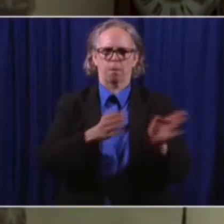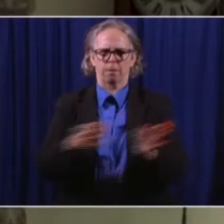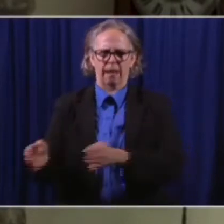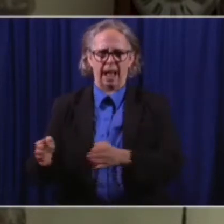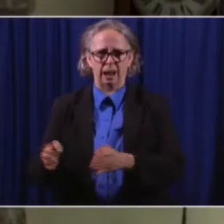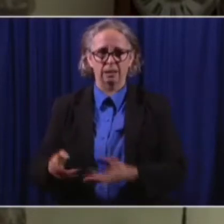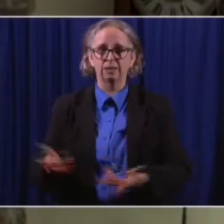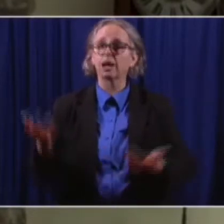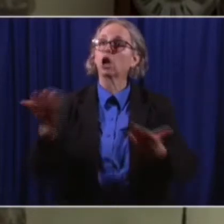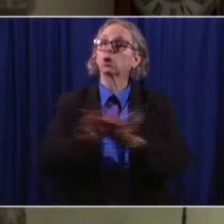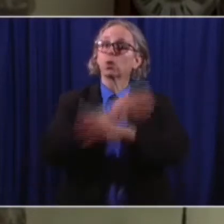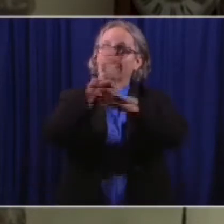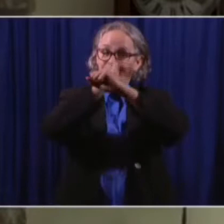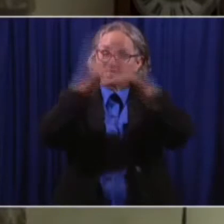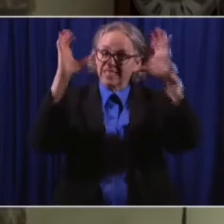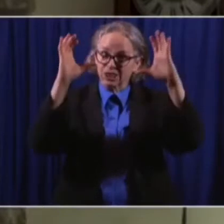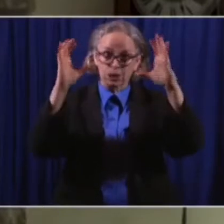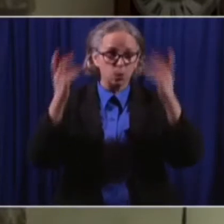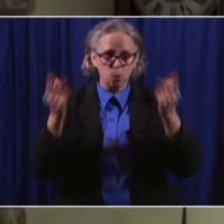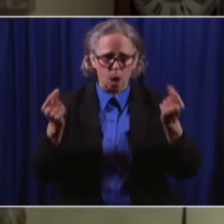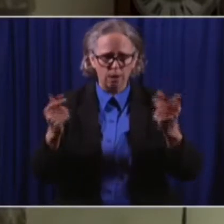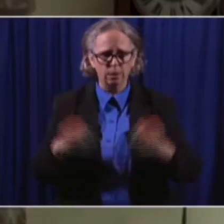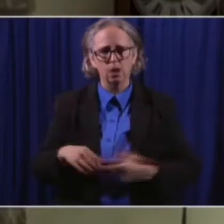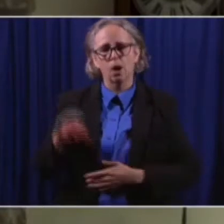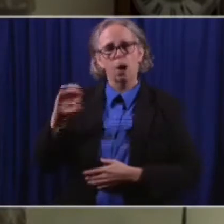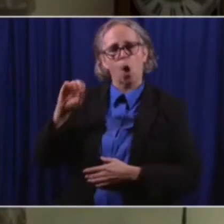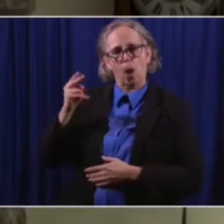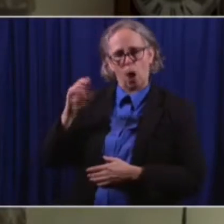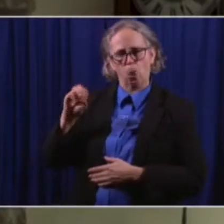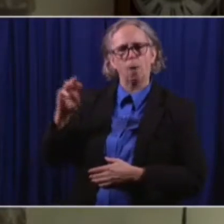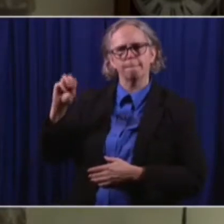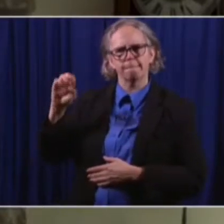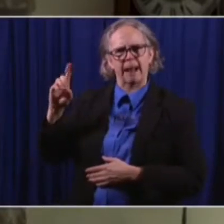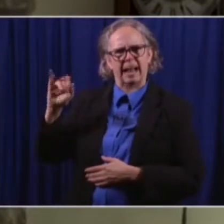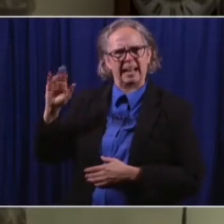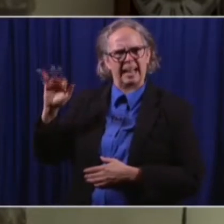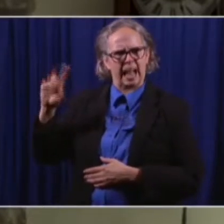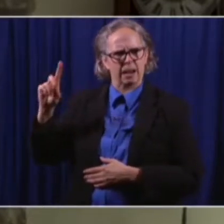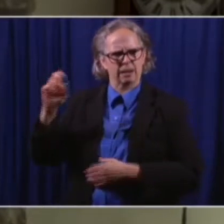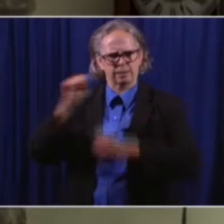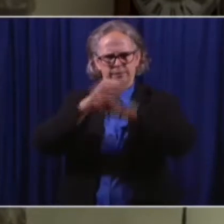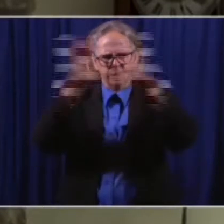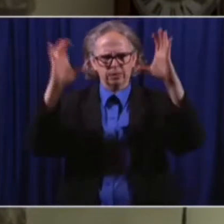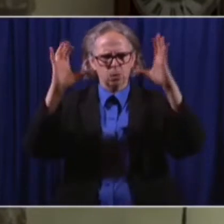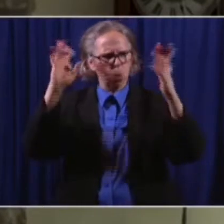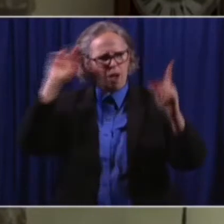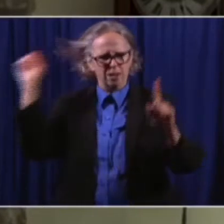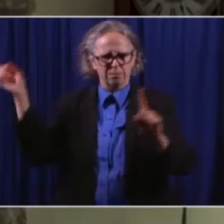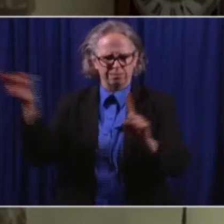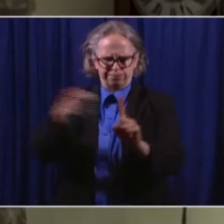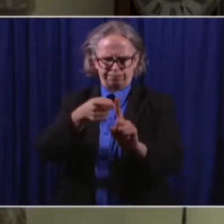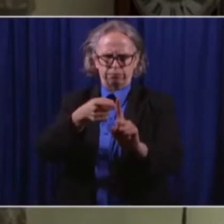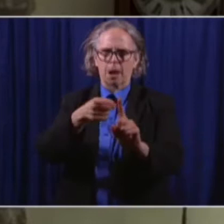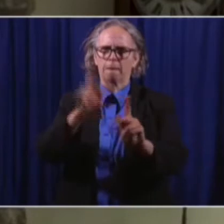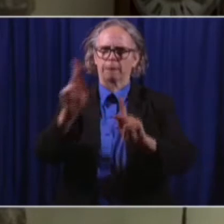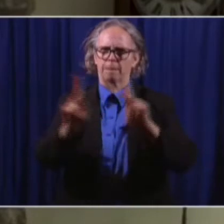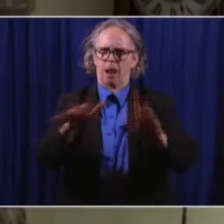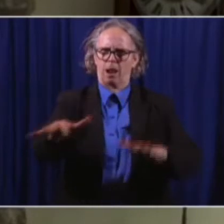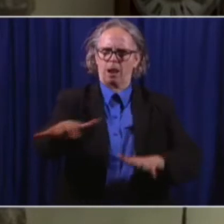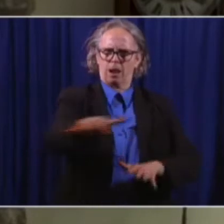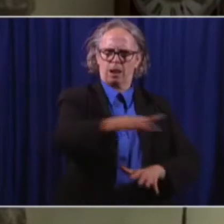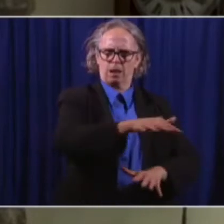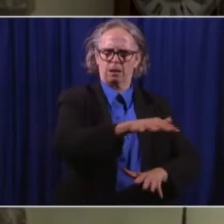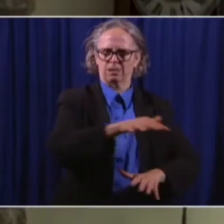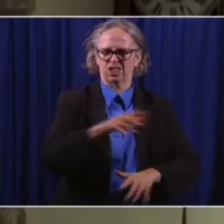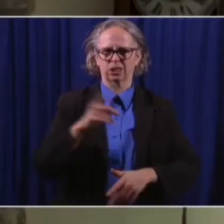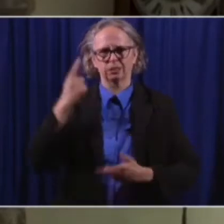Ohio's Medicaid program, one that focuses on people and not just focuses on the business of managed care.